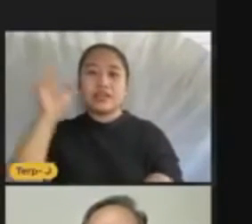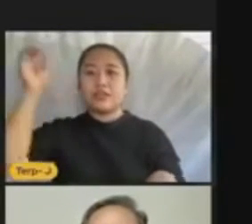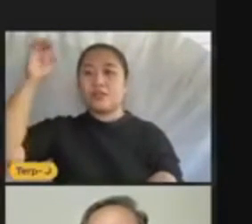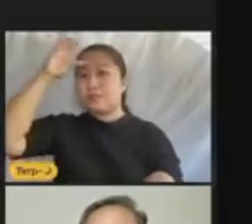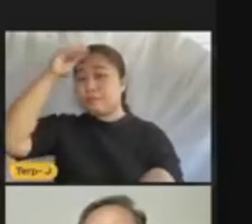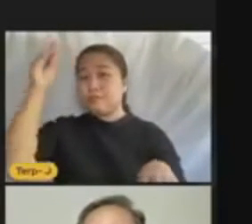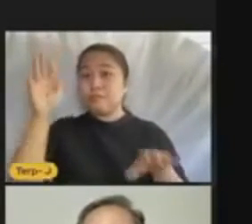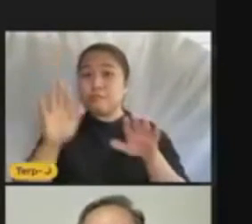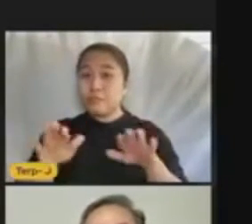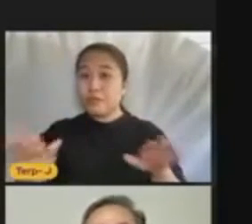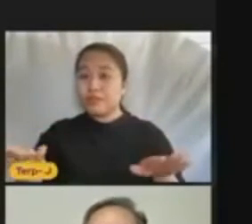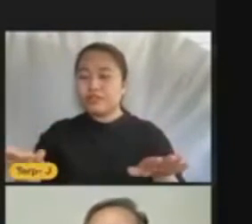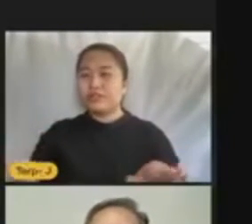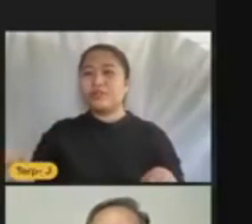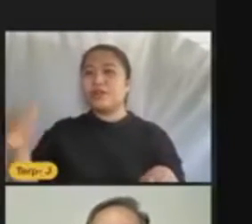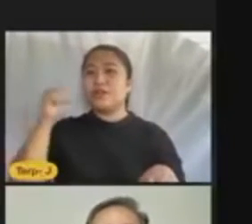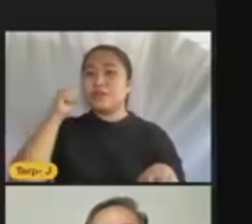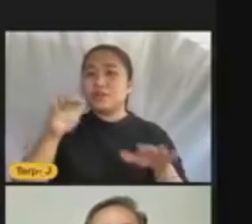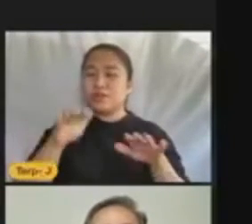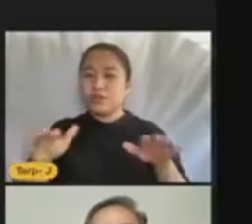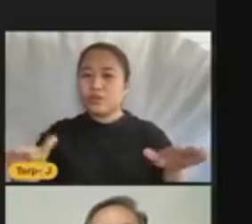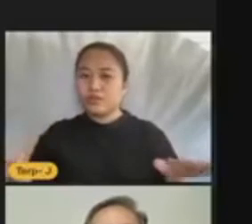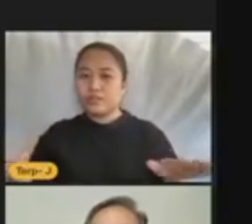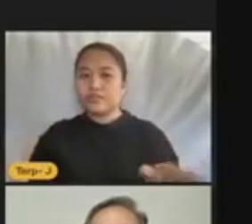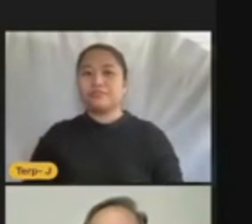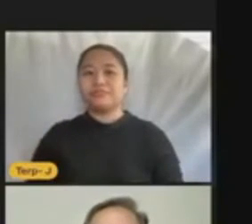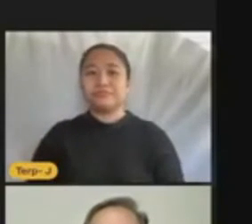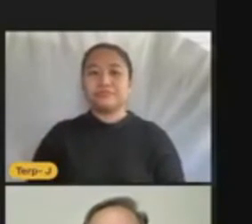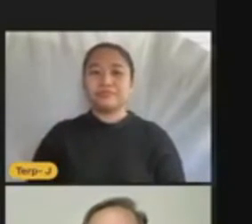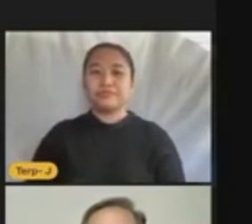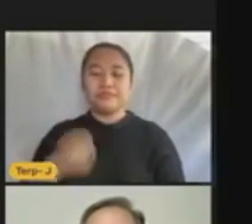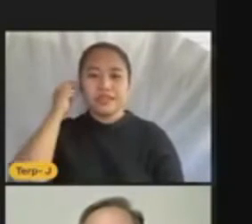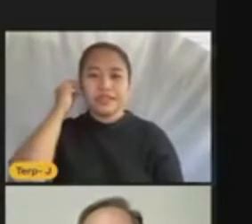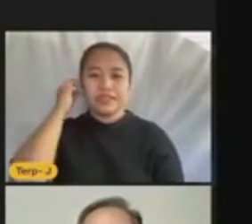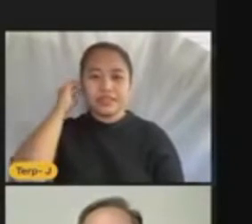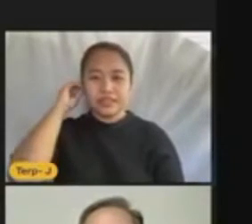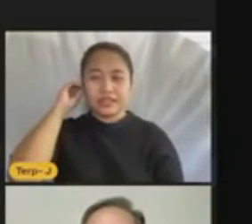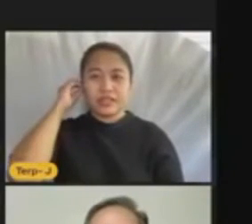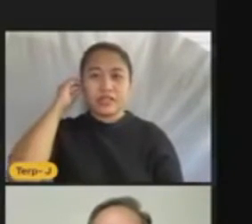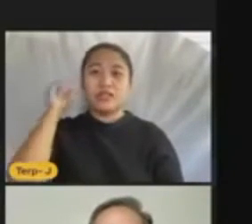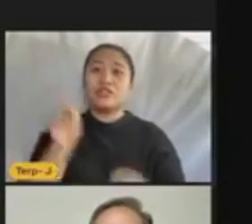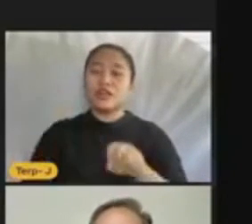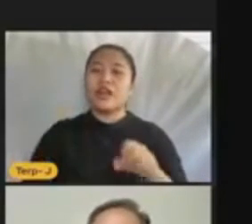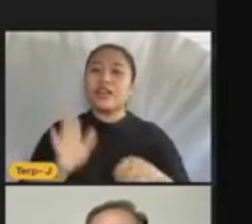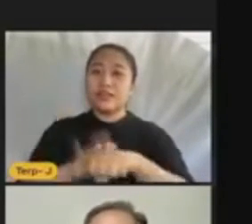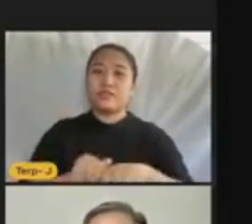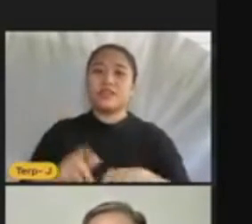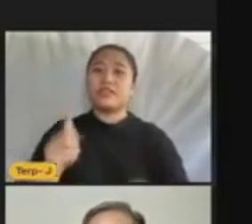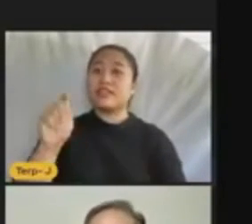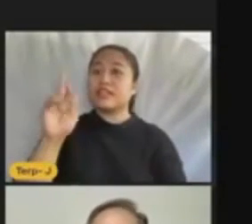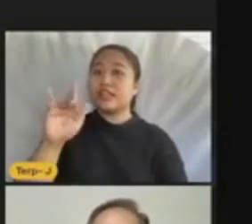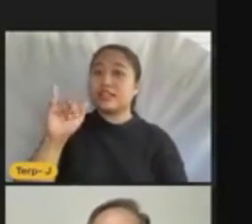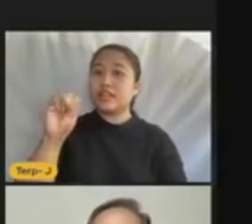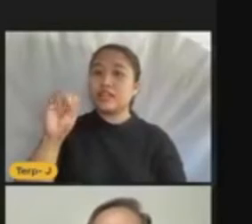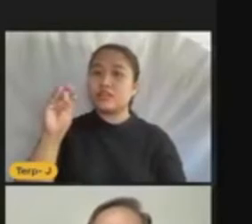out of 600 or 800 births. And this is why it's called trisomy 21. There's an extra from